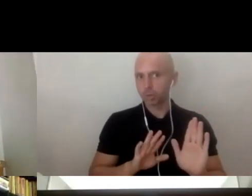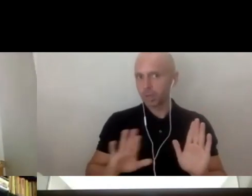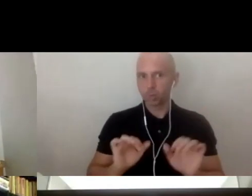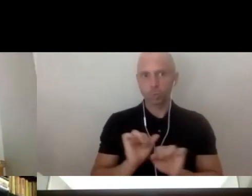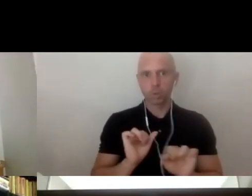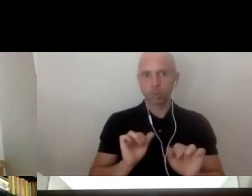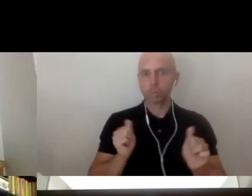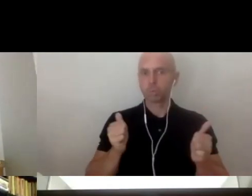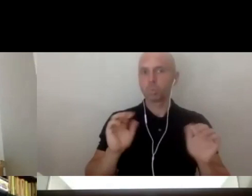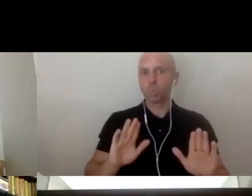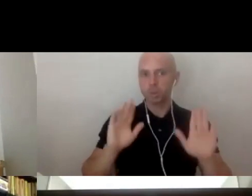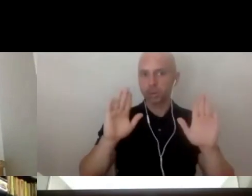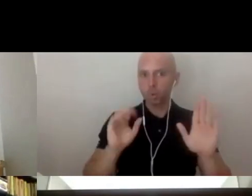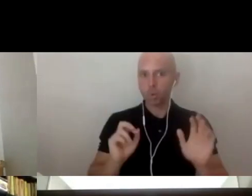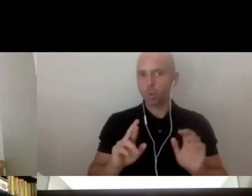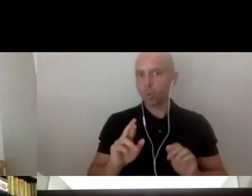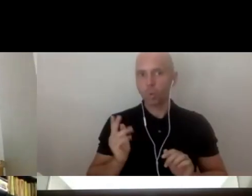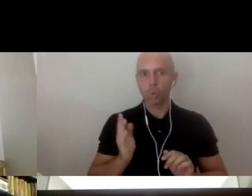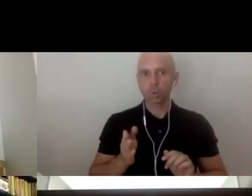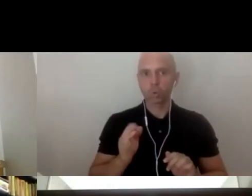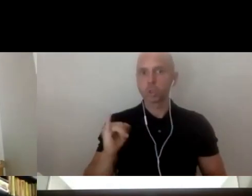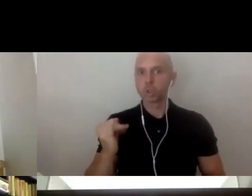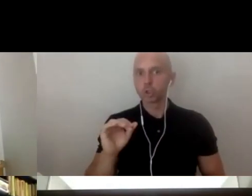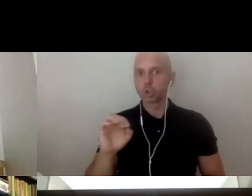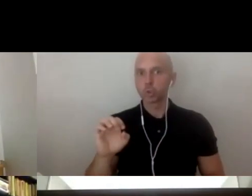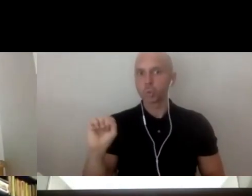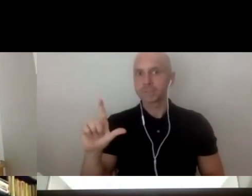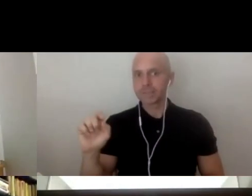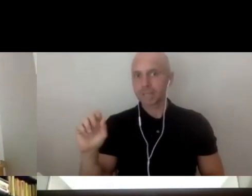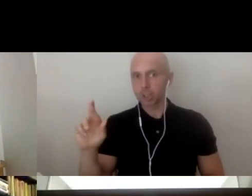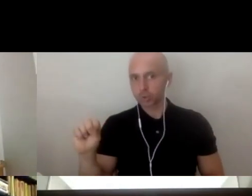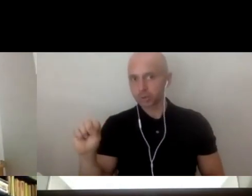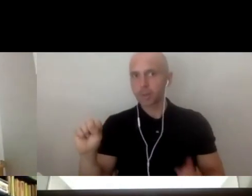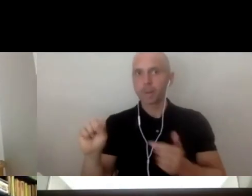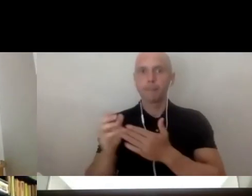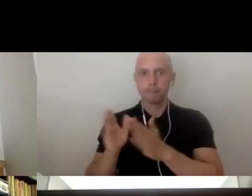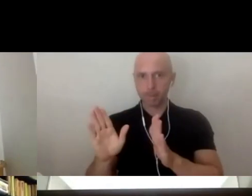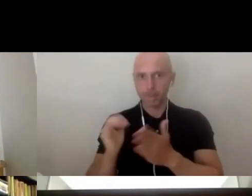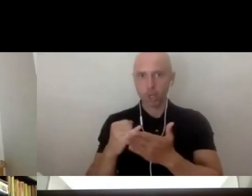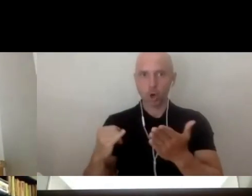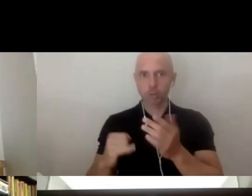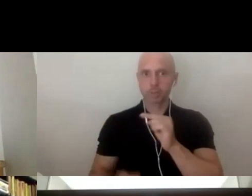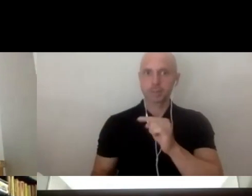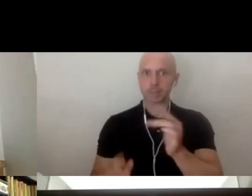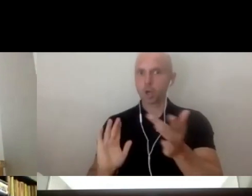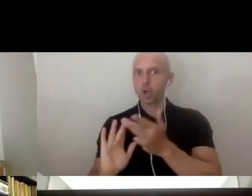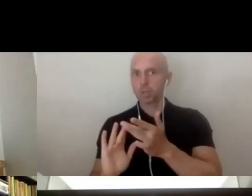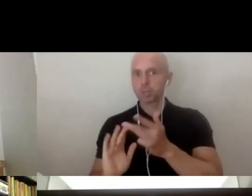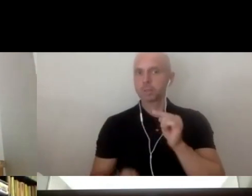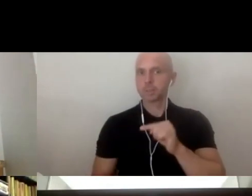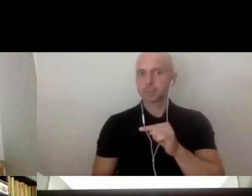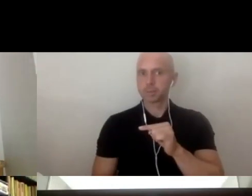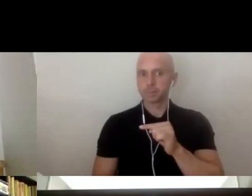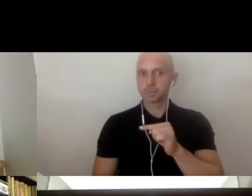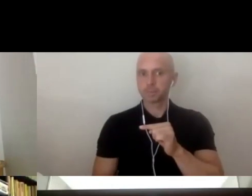Perhaps even connect up with Joe Sellers at Year of Public Art if these objects will last into next year,